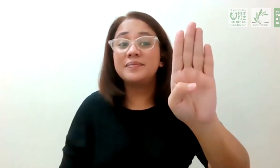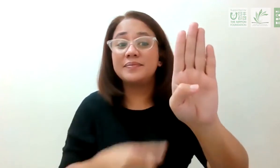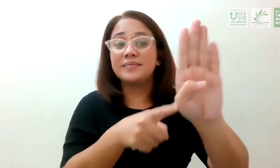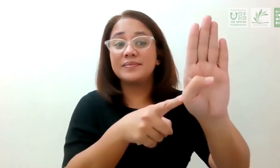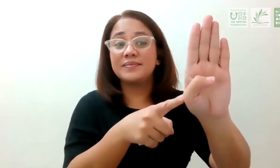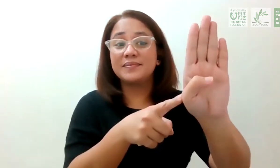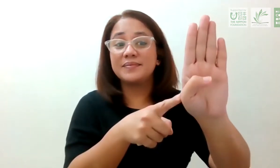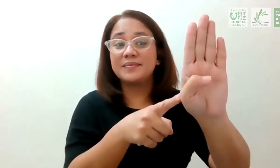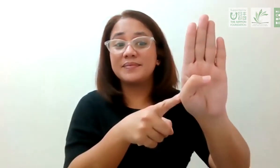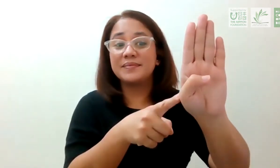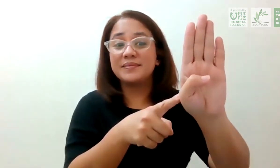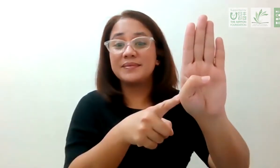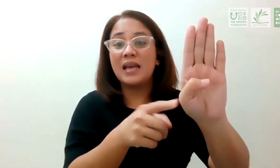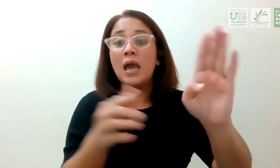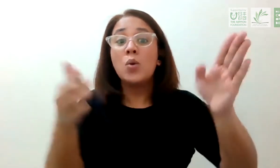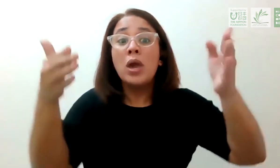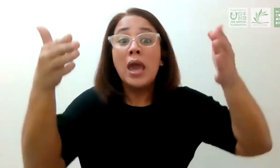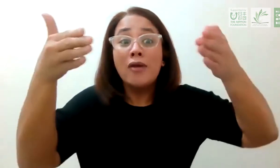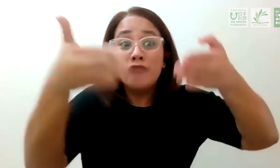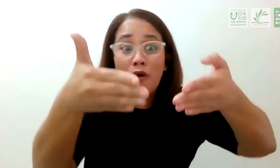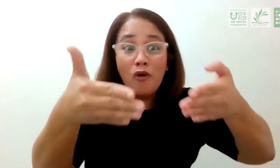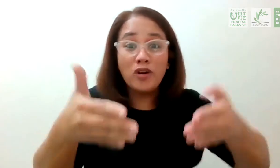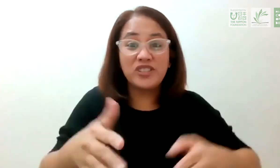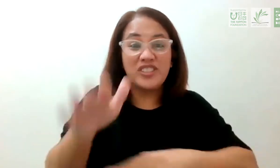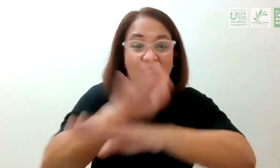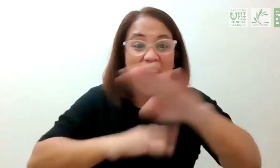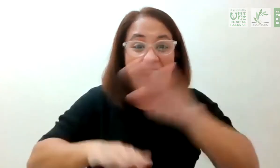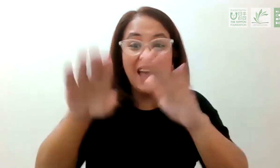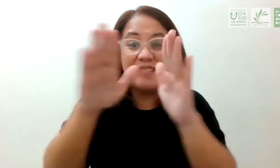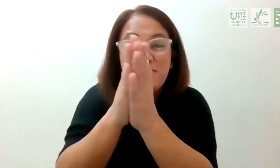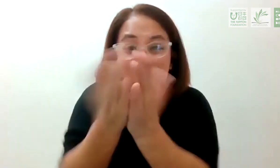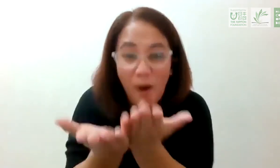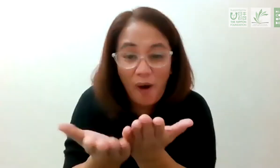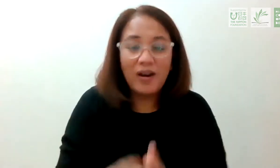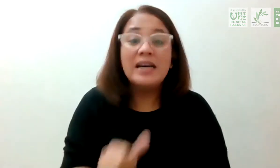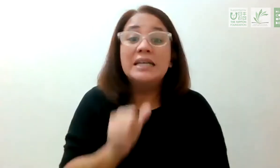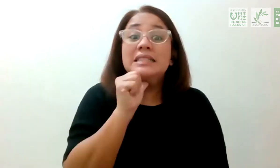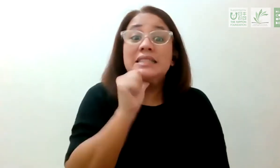We're focusing on a handbook, not a textbook.